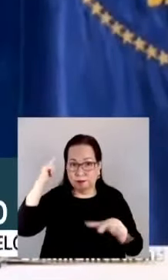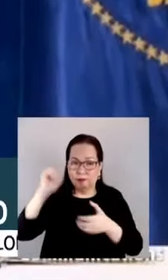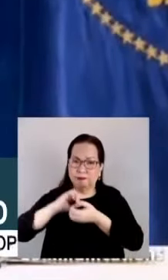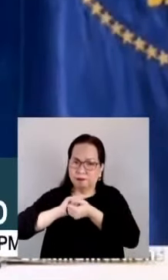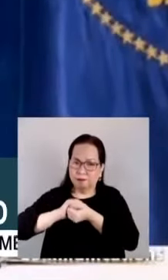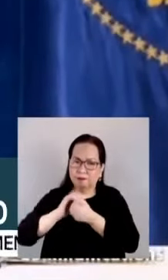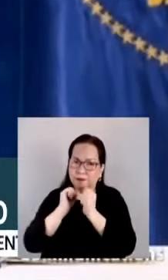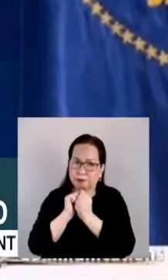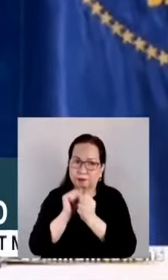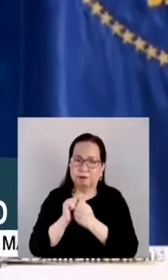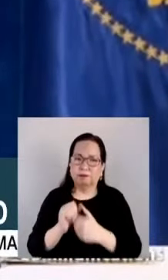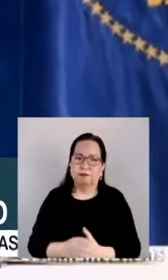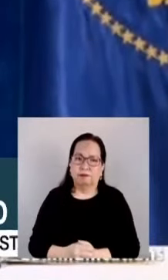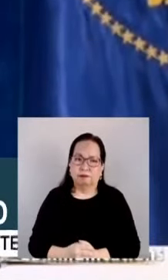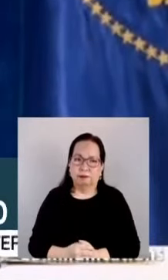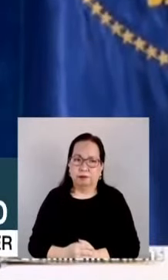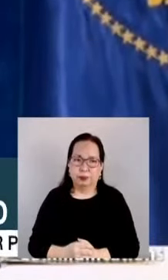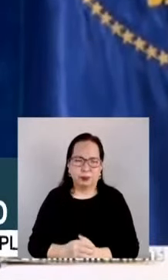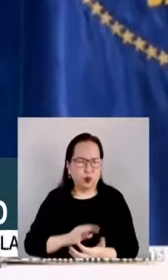sa mga